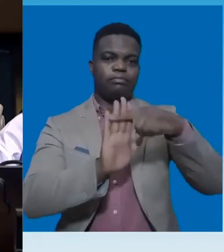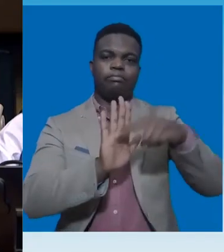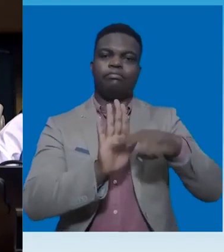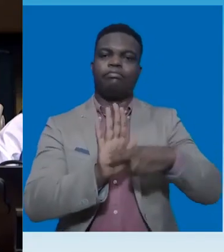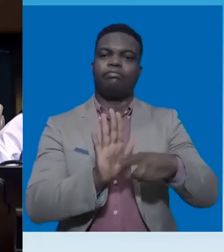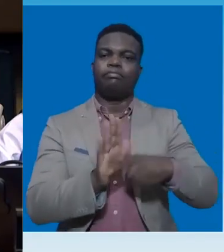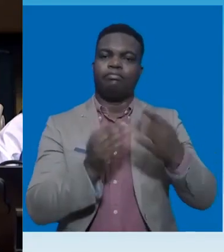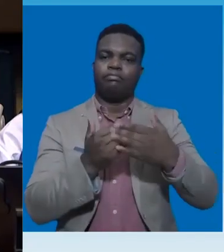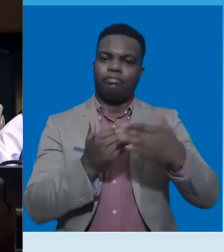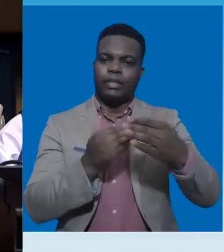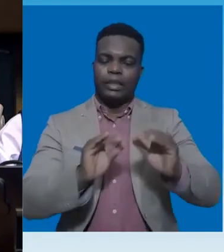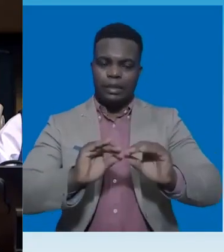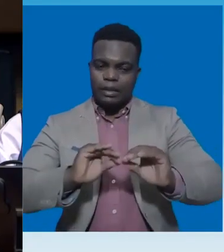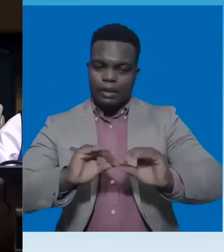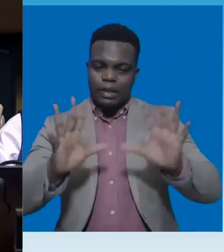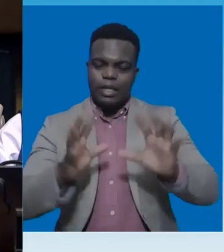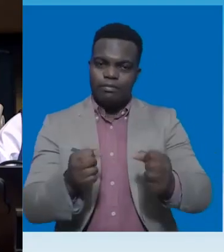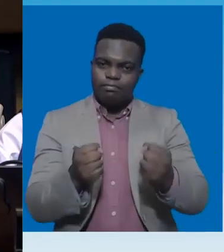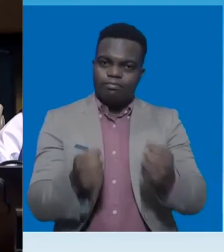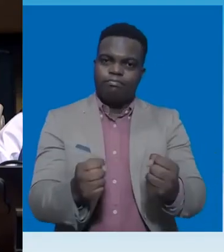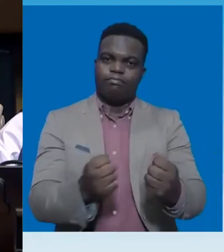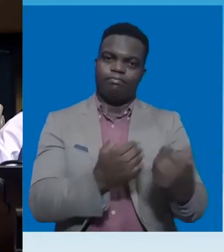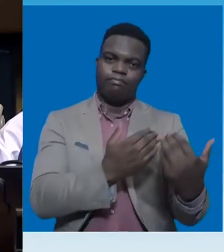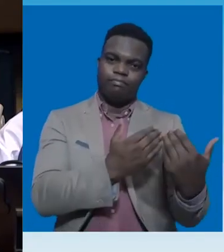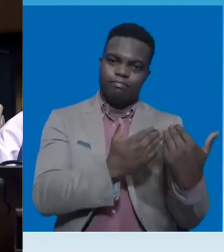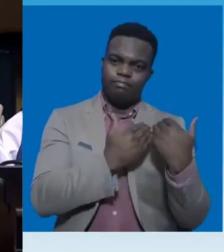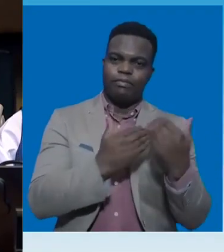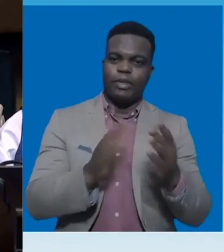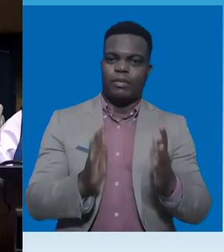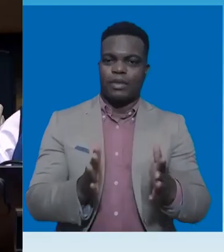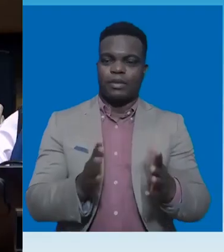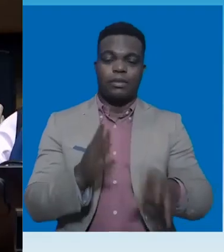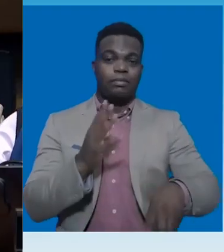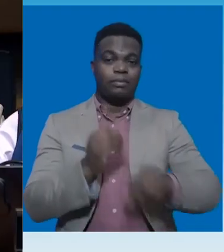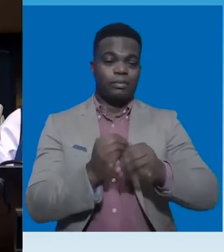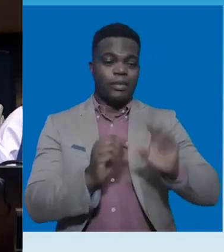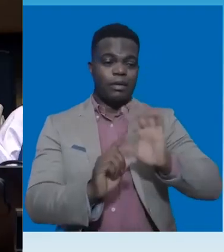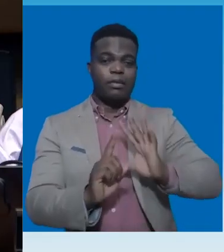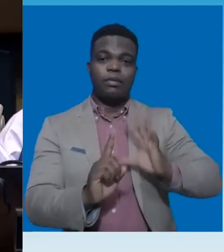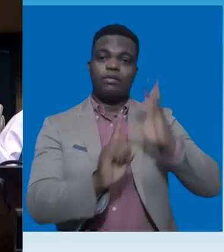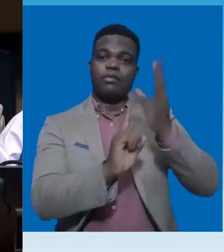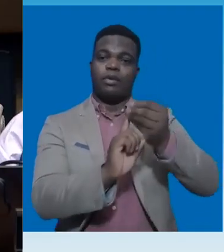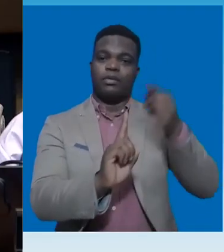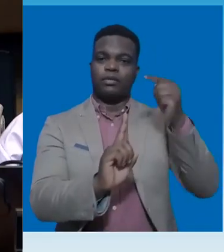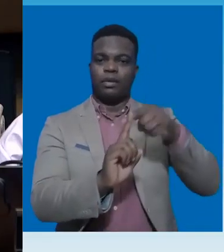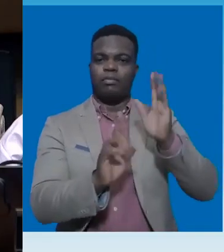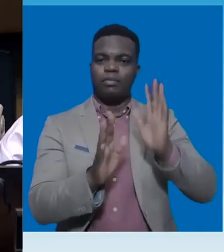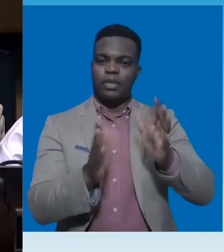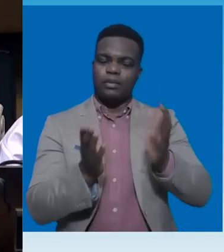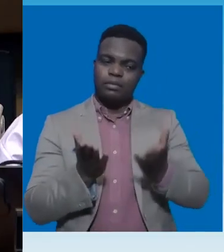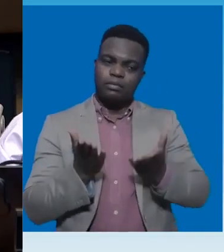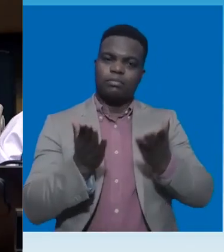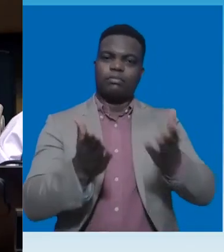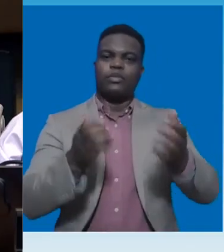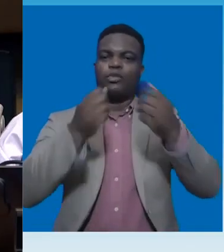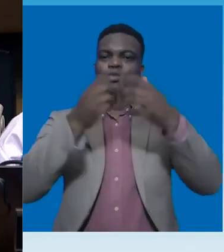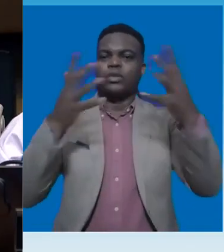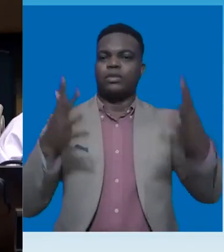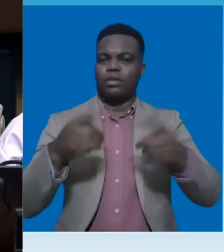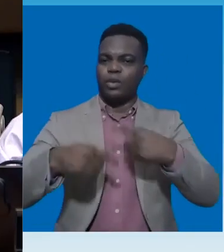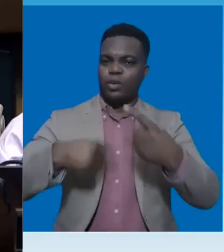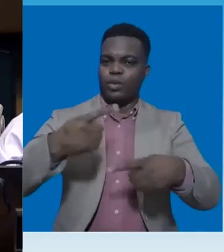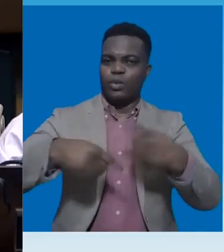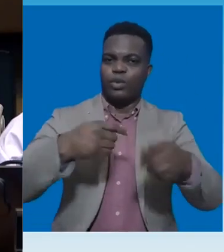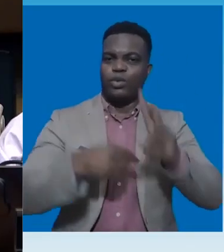that enables consistent results across the UN system. That is why we welcome